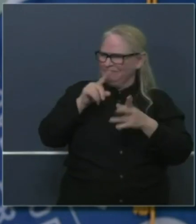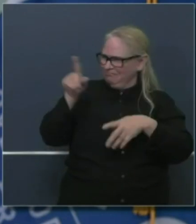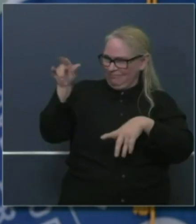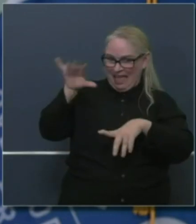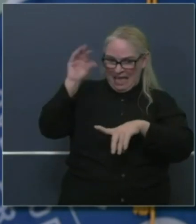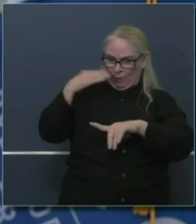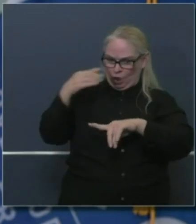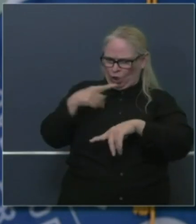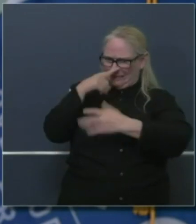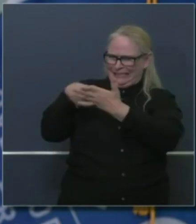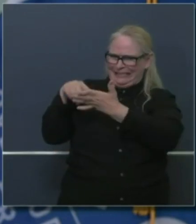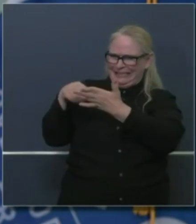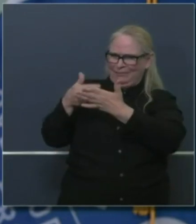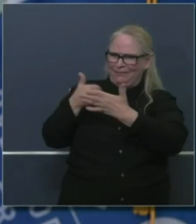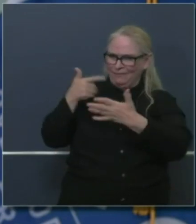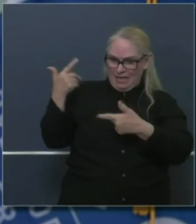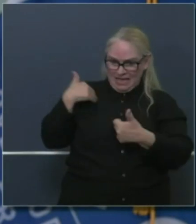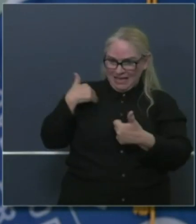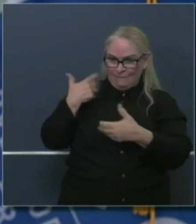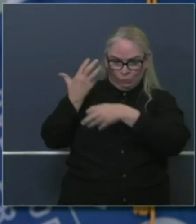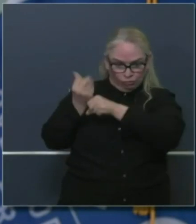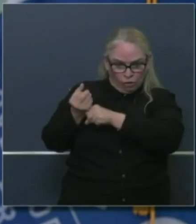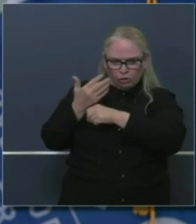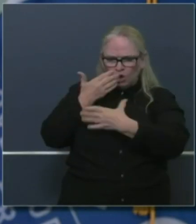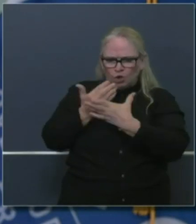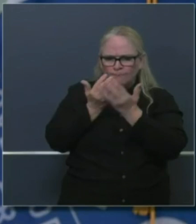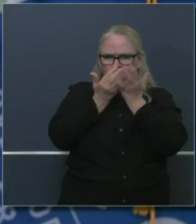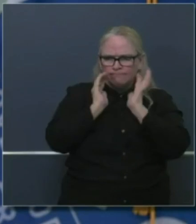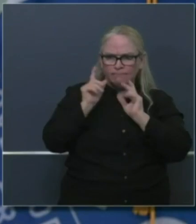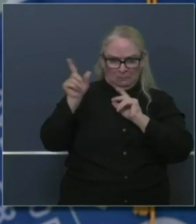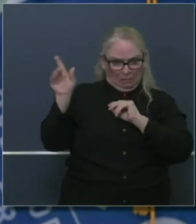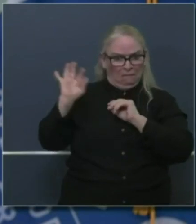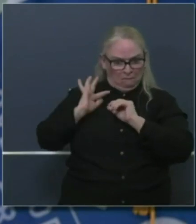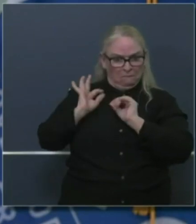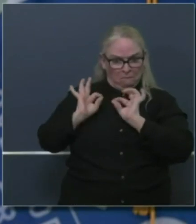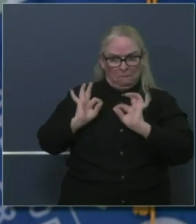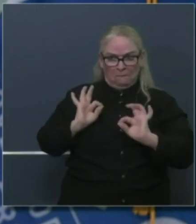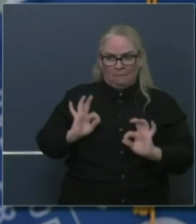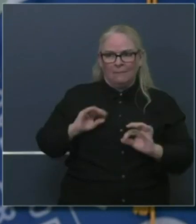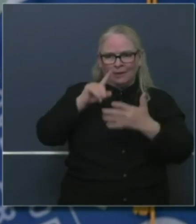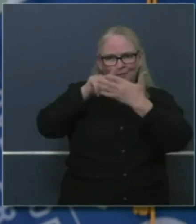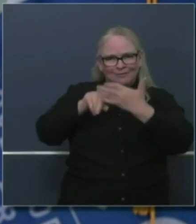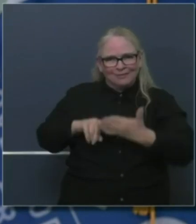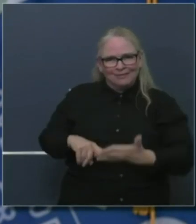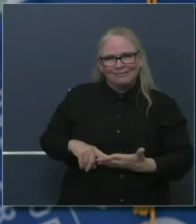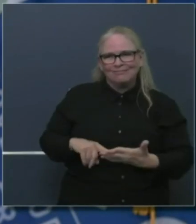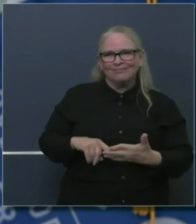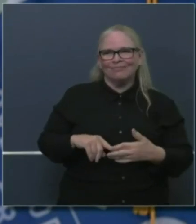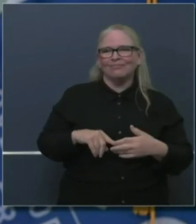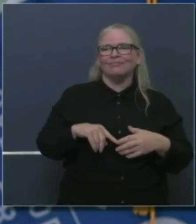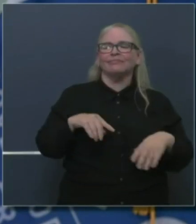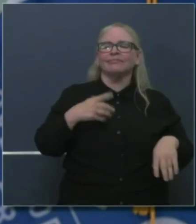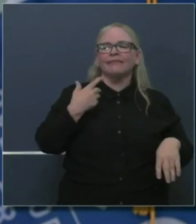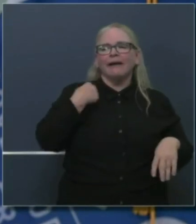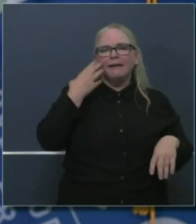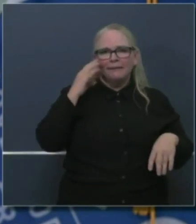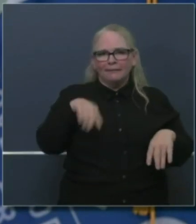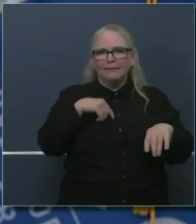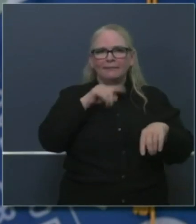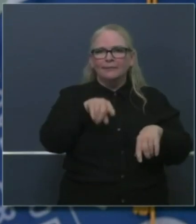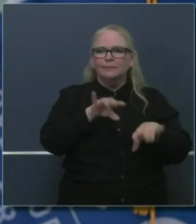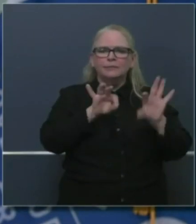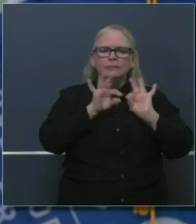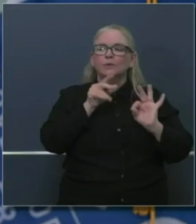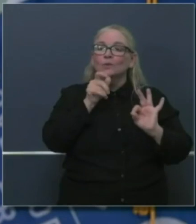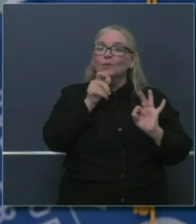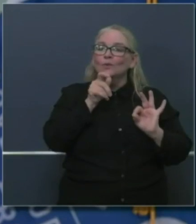of individuals from our public health department, from our Office of Emergency Services, from our Department of General Services. We pulled